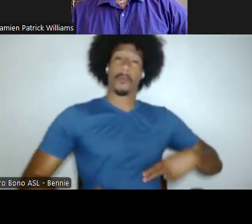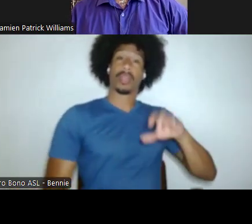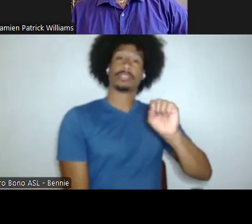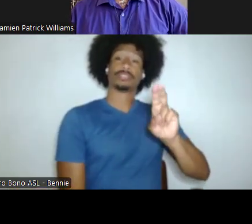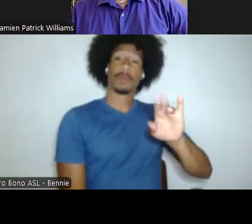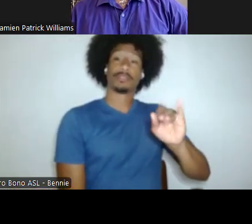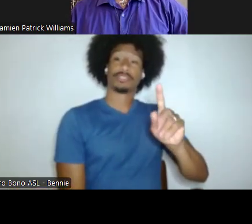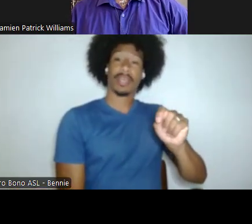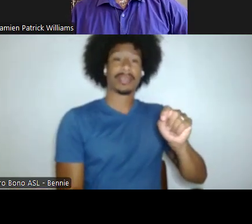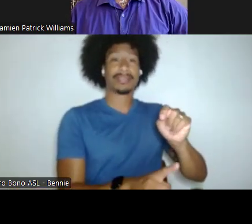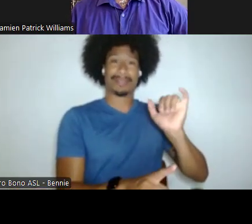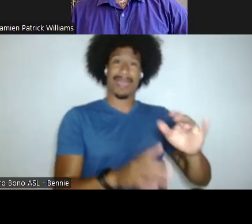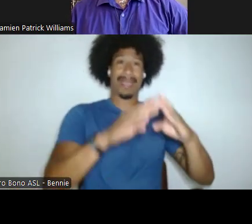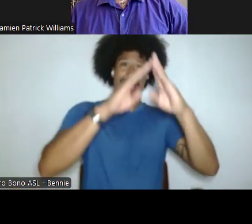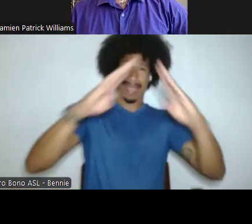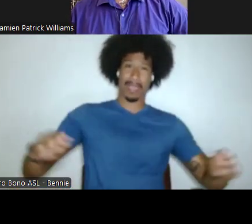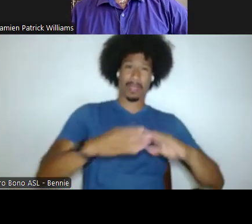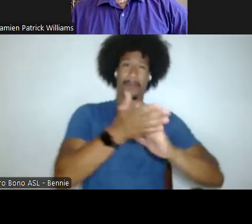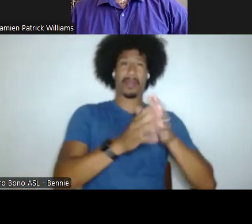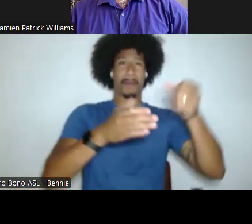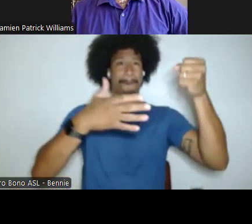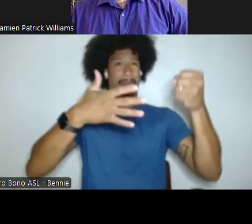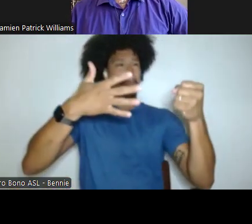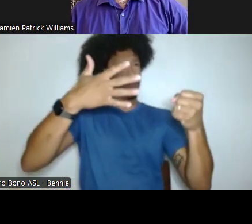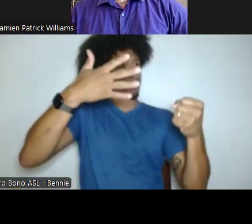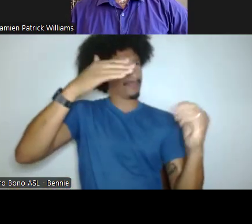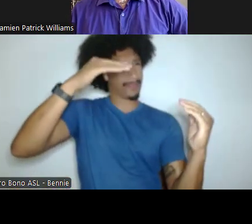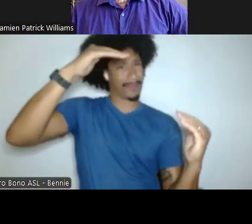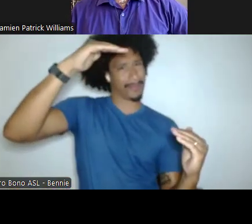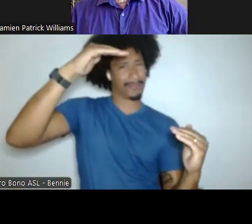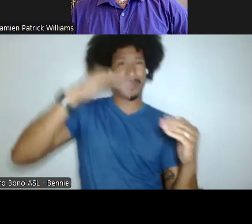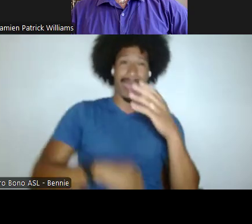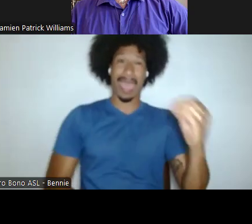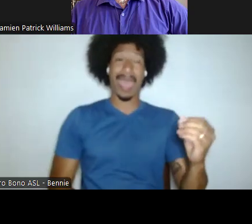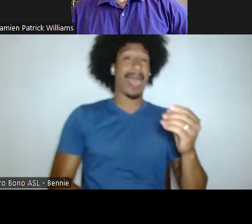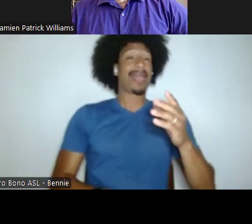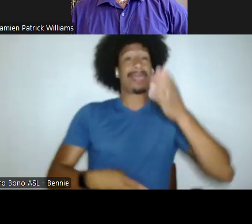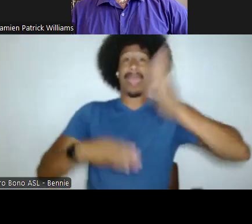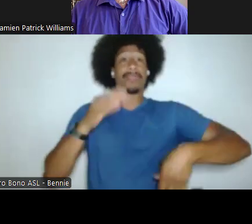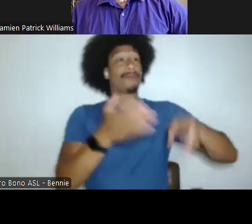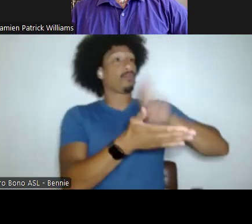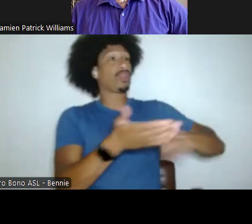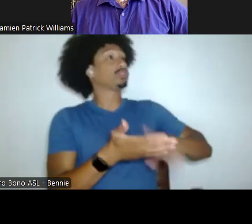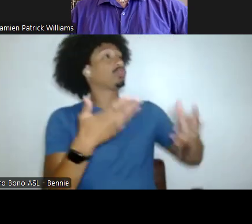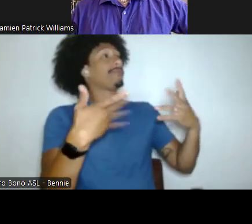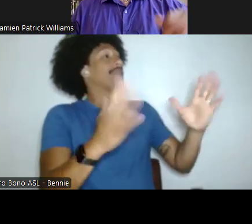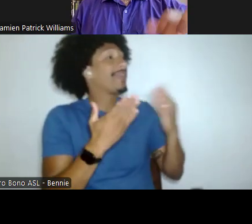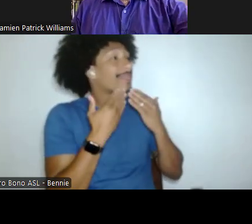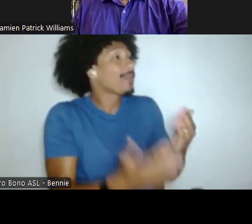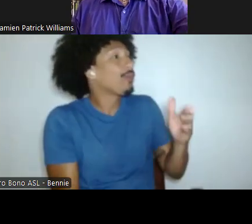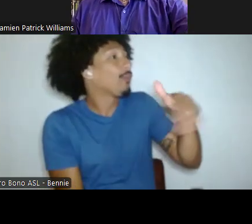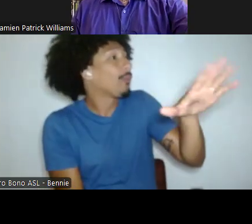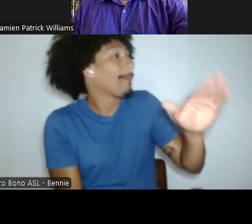that relationship is really tricky to manage, and it's never their names at the end of the paper. To that end, we try to make sure